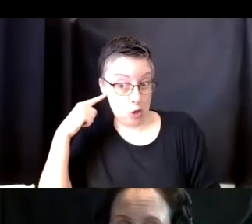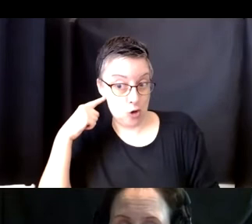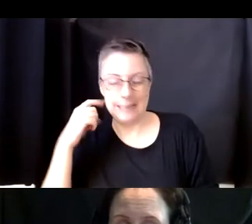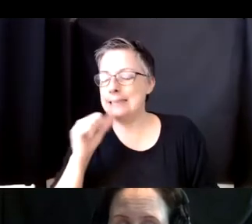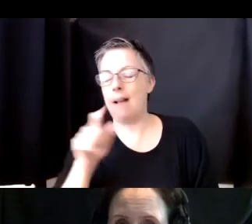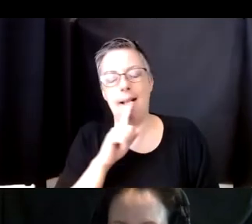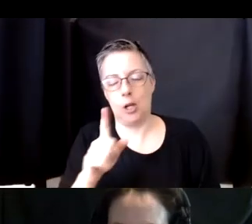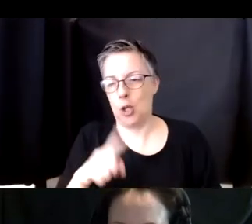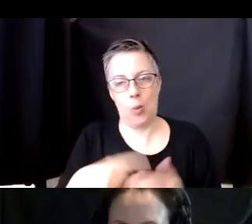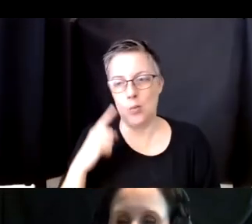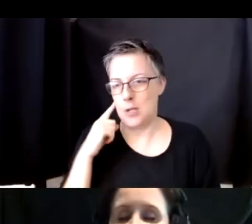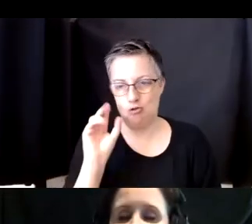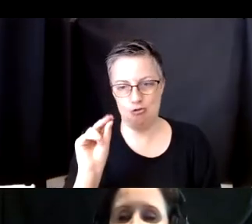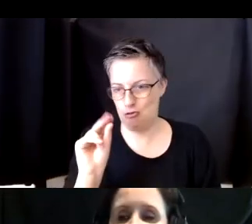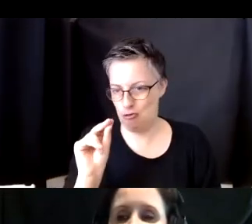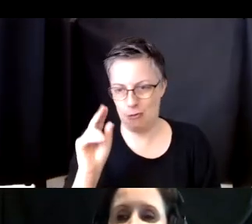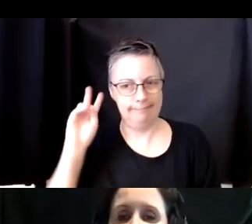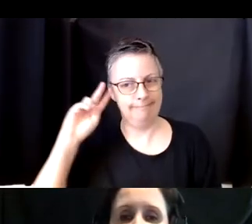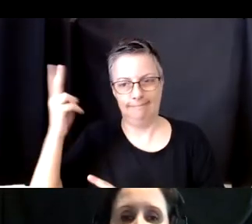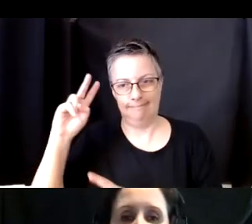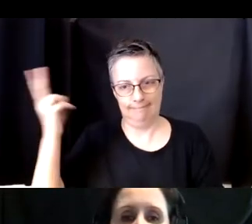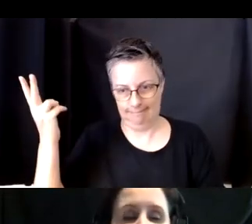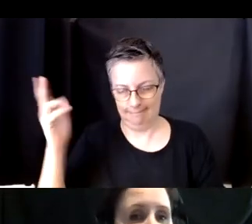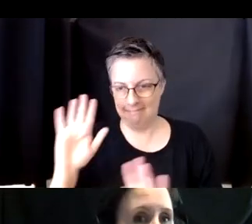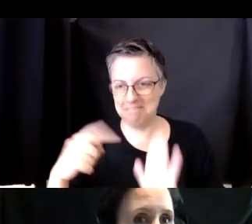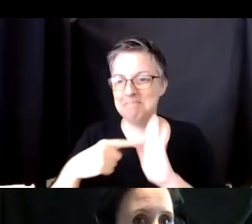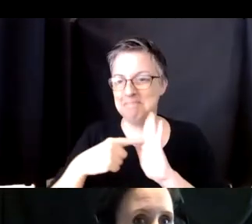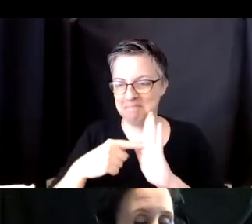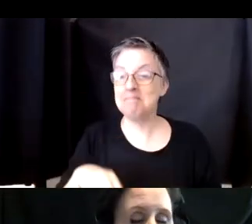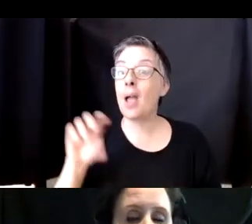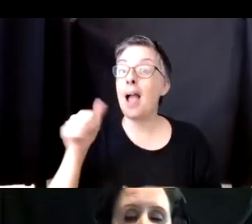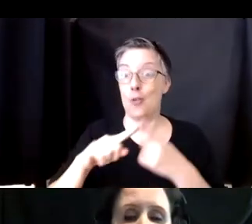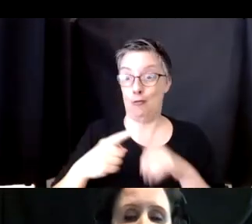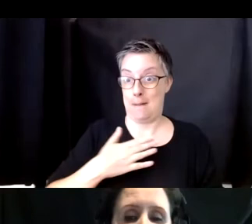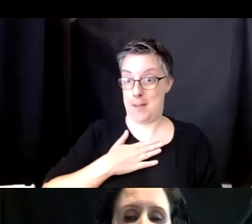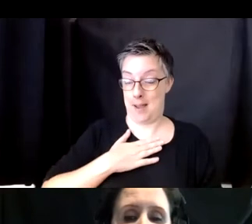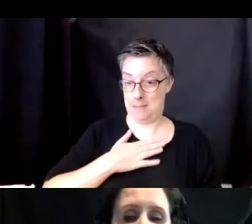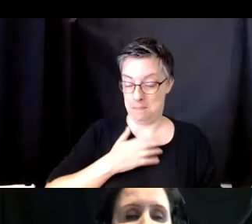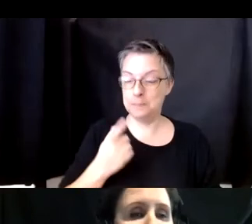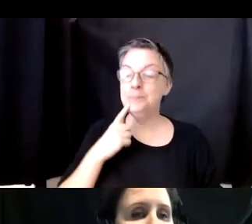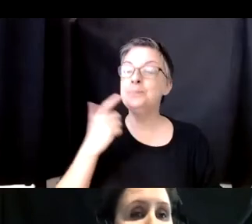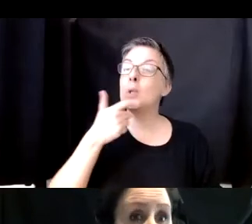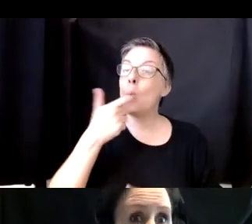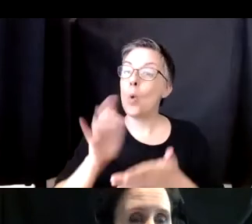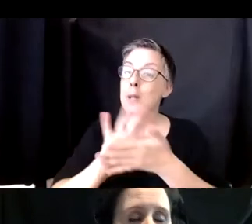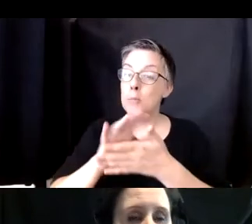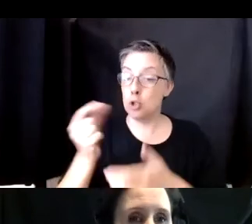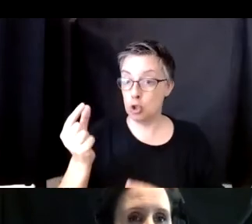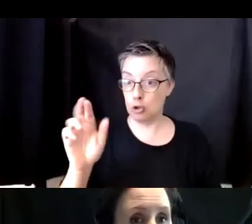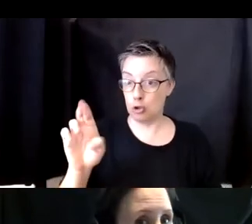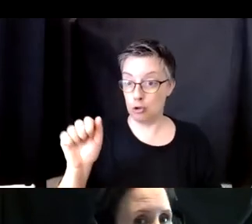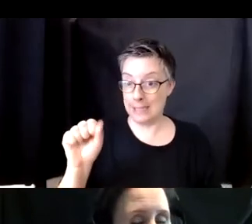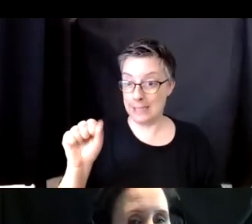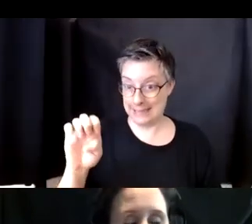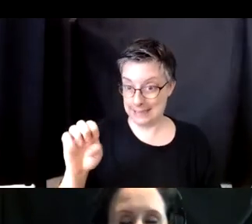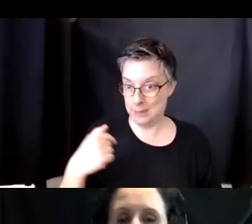really hear. So for example, another friend of mine was watching the movie Grease with me, and I